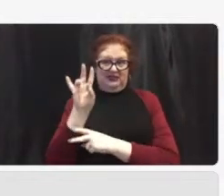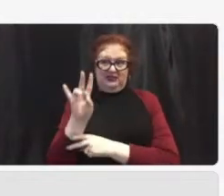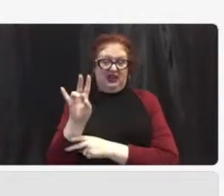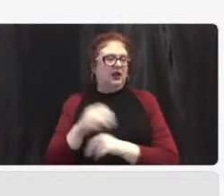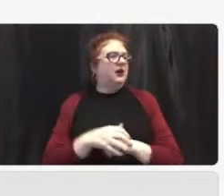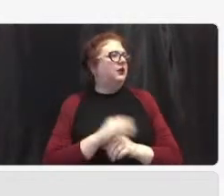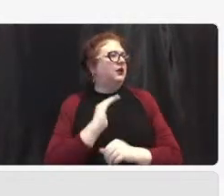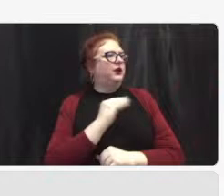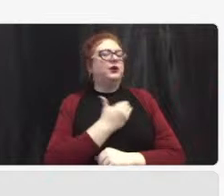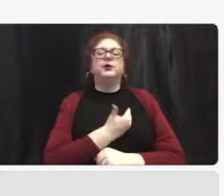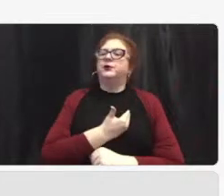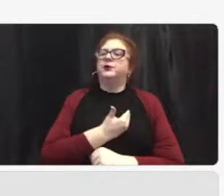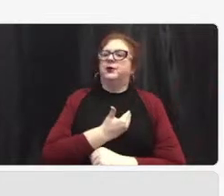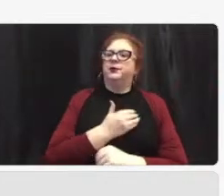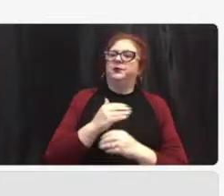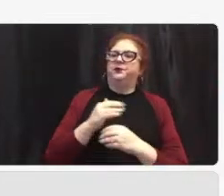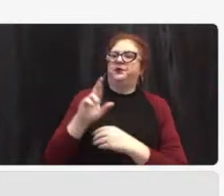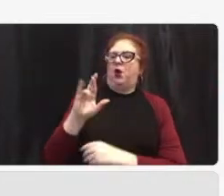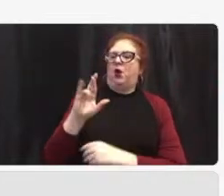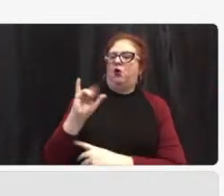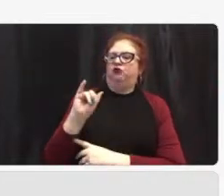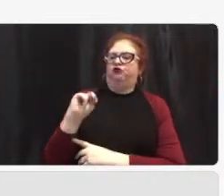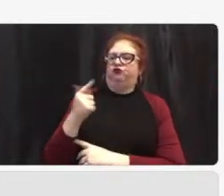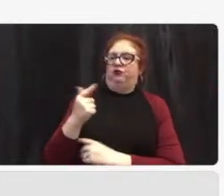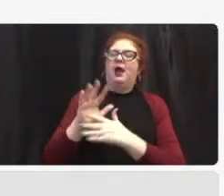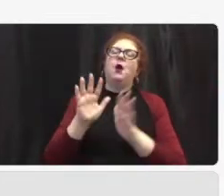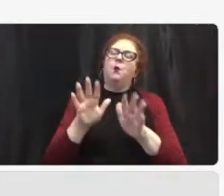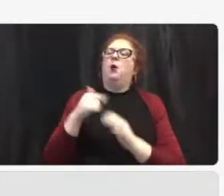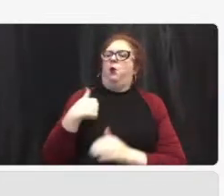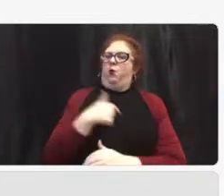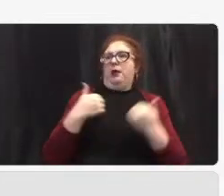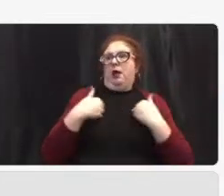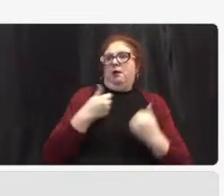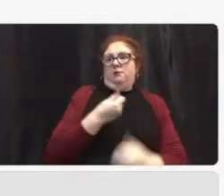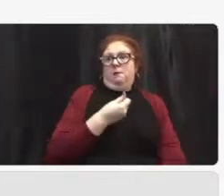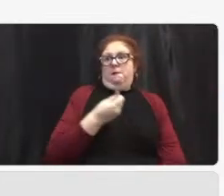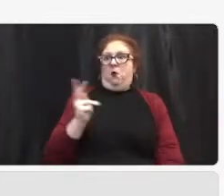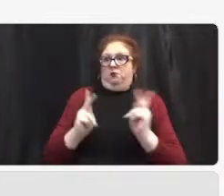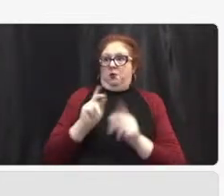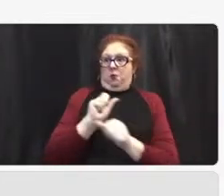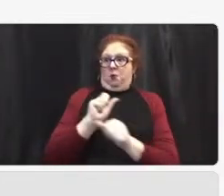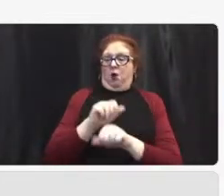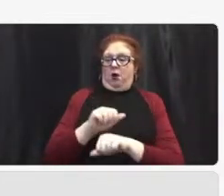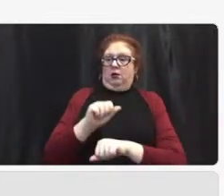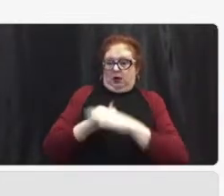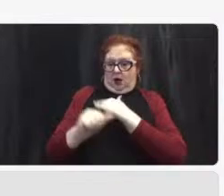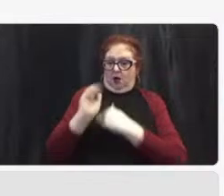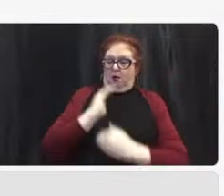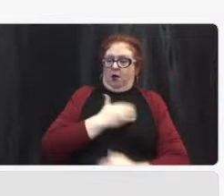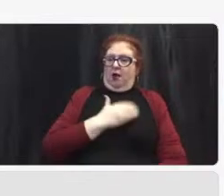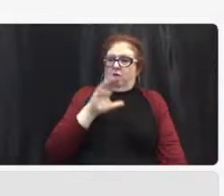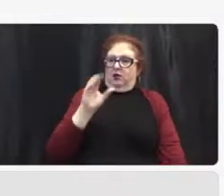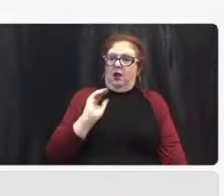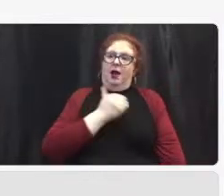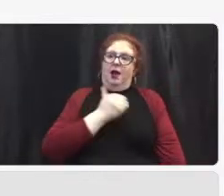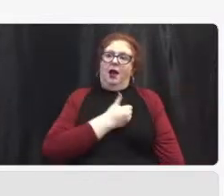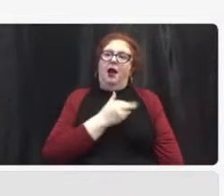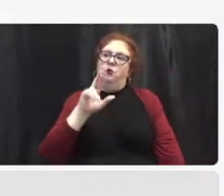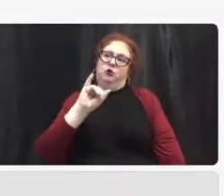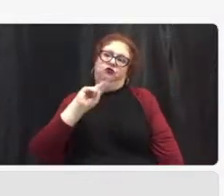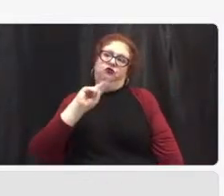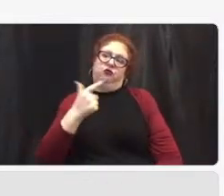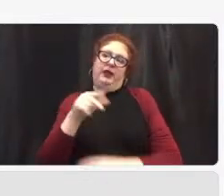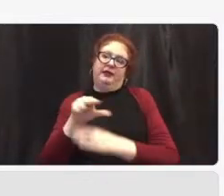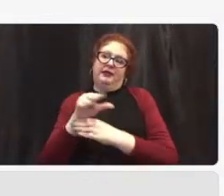Ring cameras, so there's multiple people that, work for our company, of course, and our Ring cameras are motion activated, so they